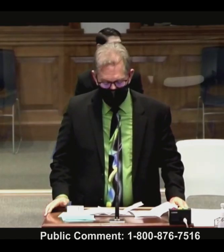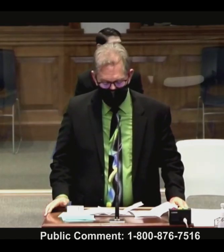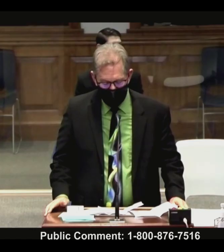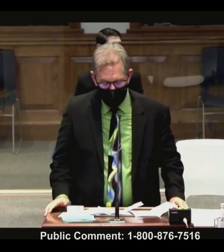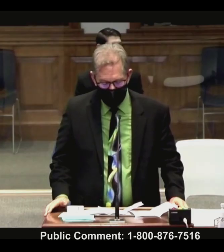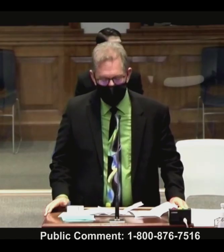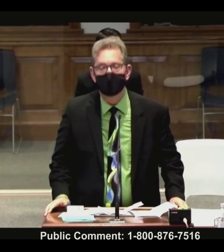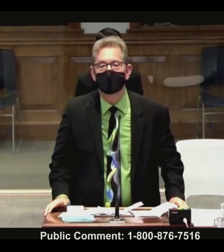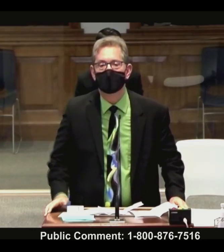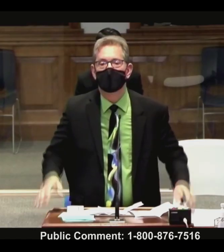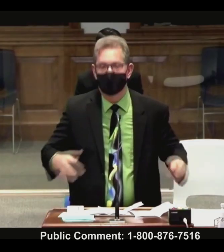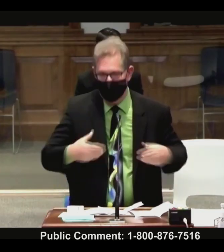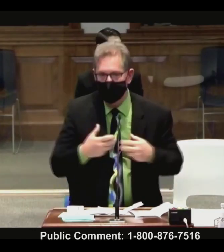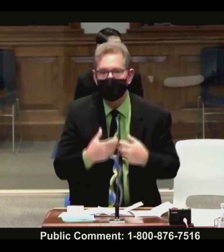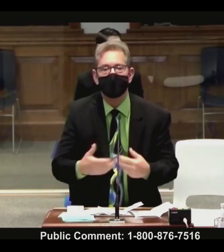she